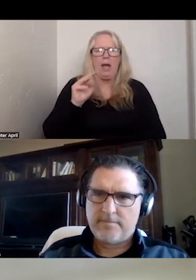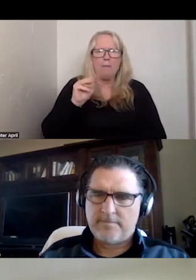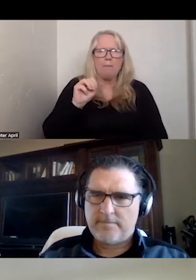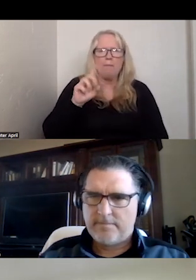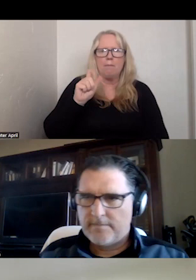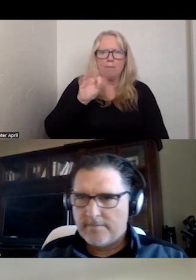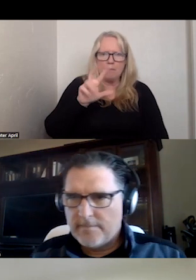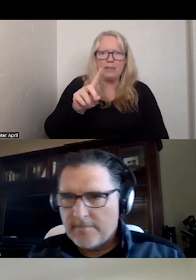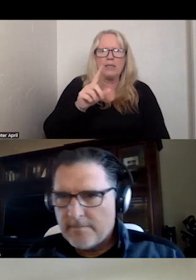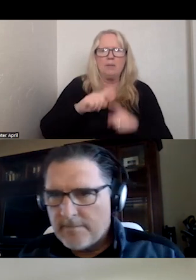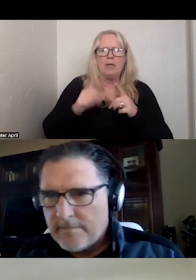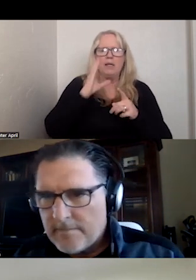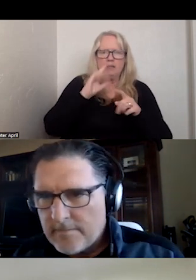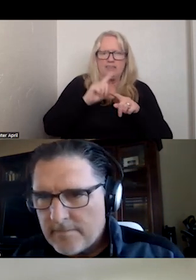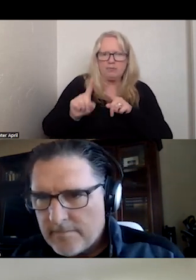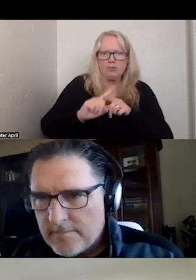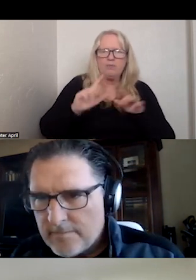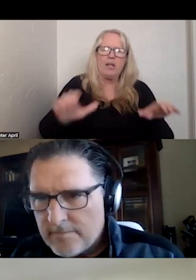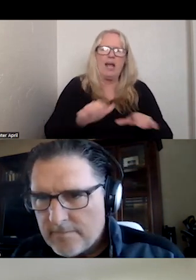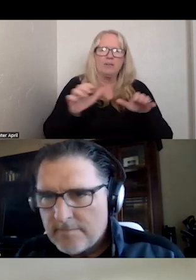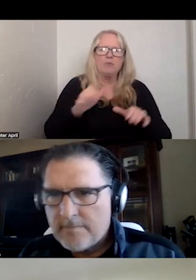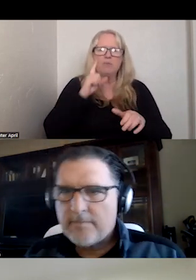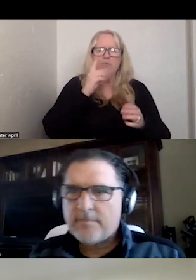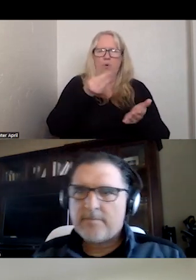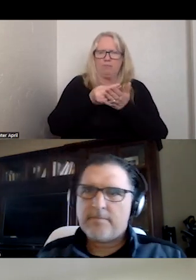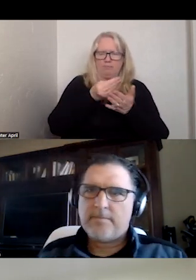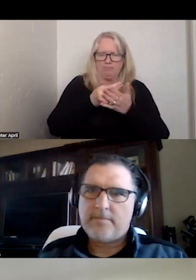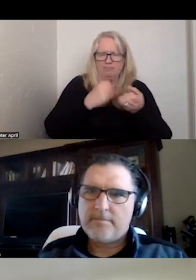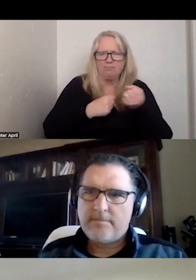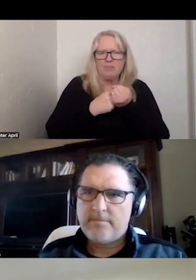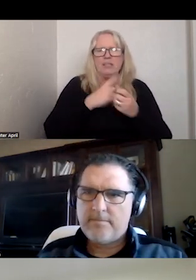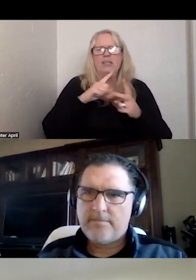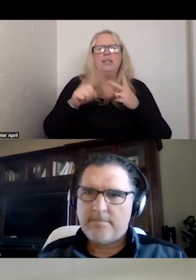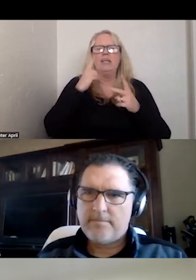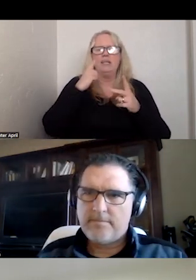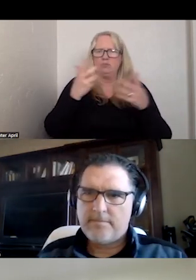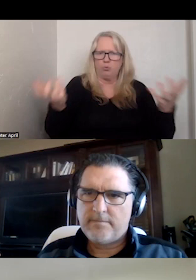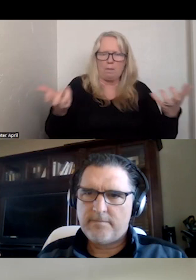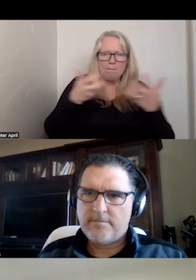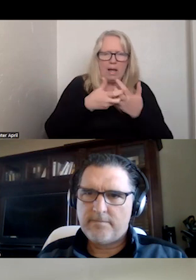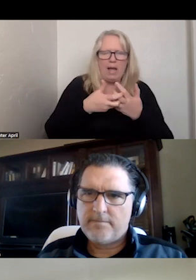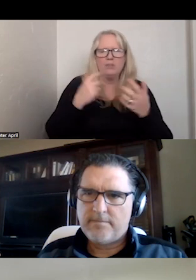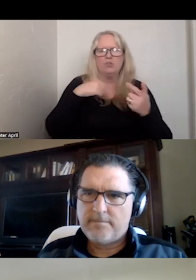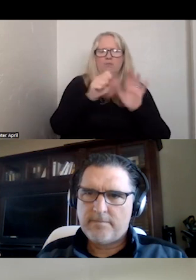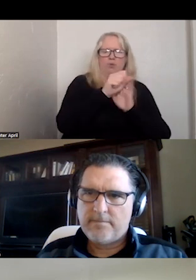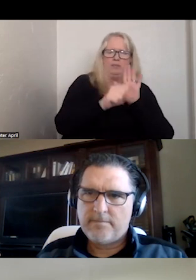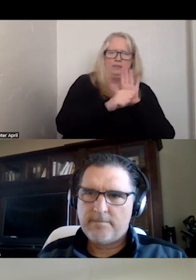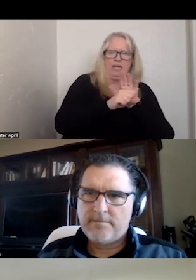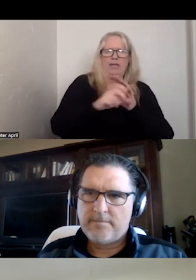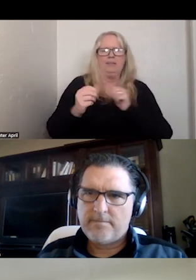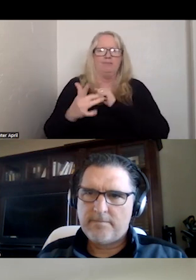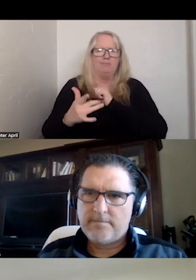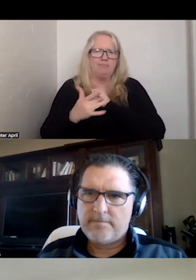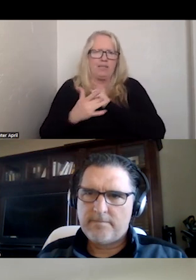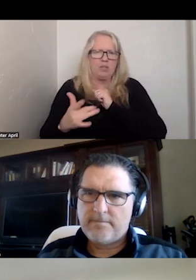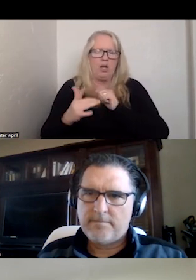those activities with administrative funding, including enhanced match for some state technology investments, as